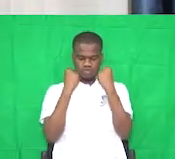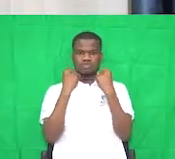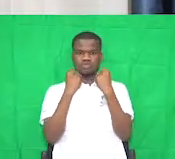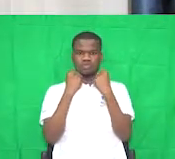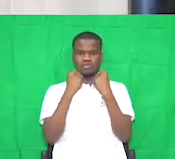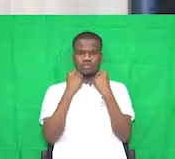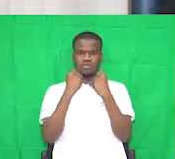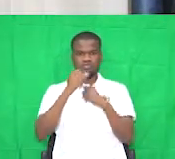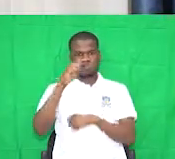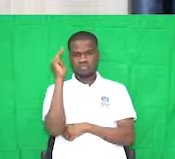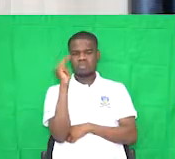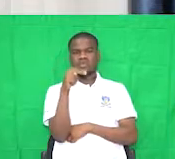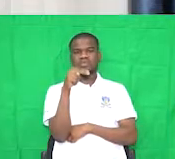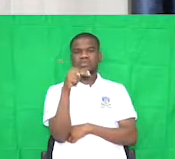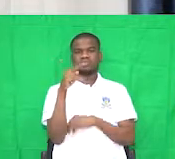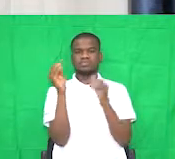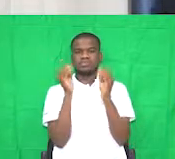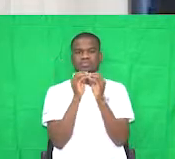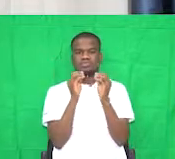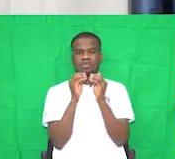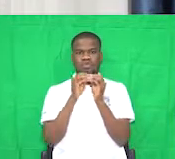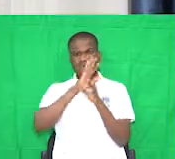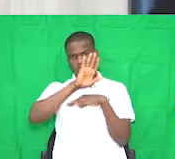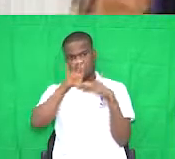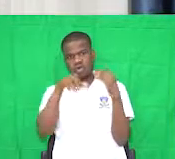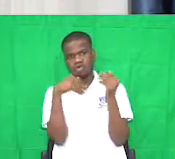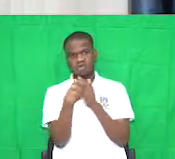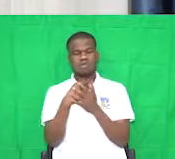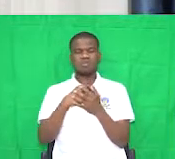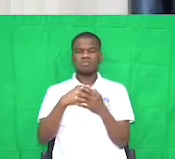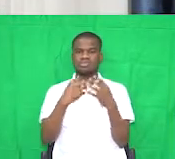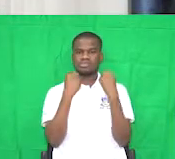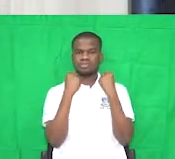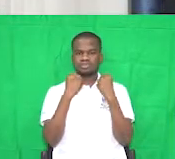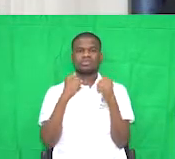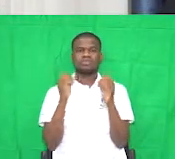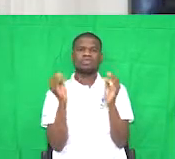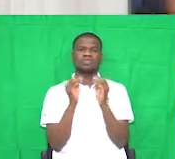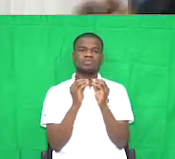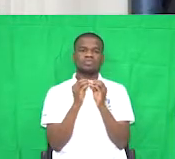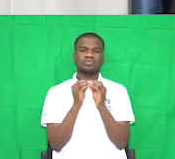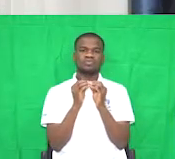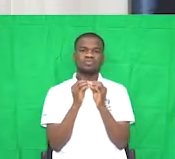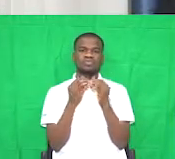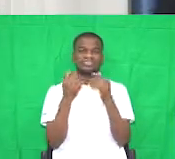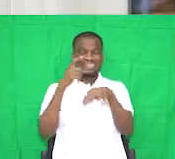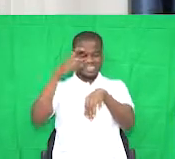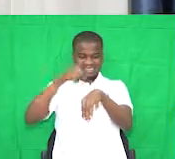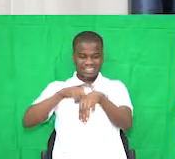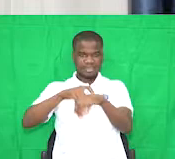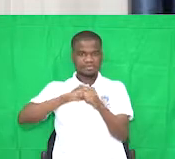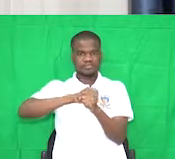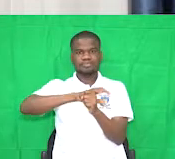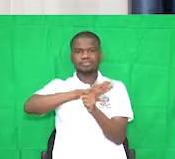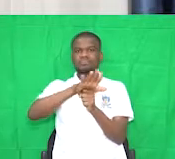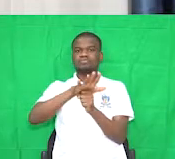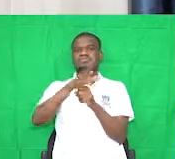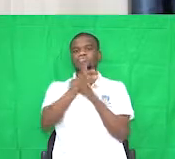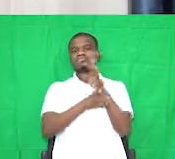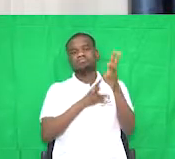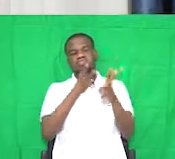Christ. Mon kona mon ko shemu ko mu din e wa urade yesu kristo mu samri ya COVID-19 nam